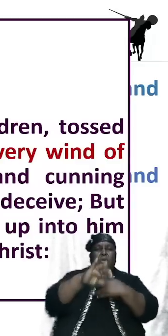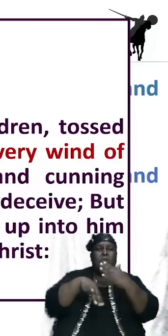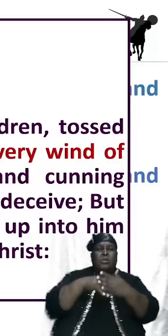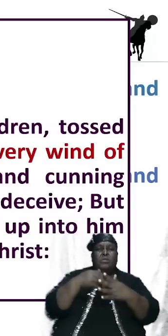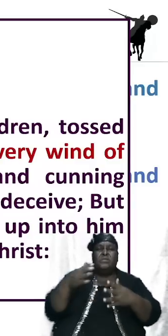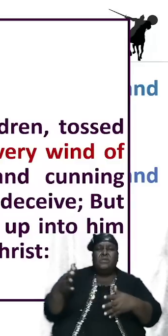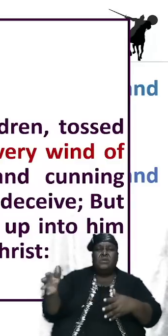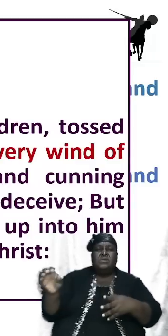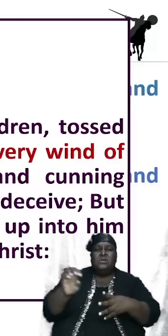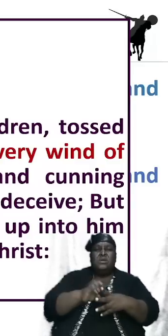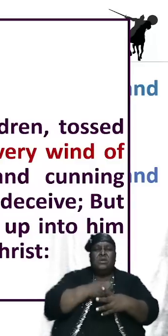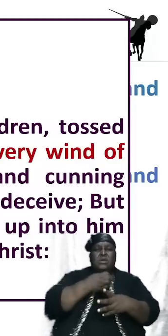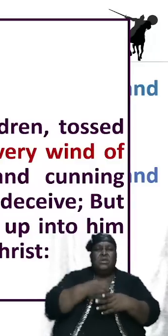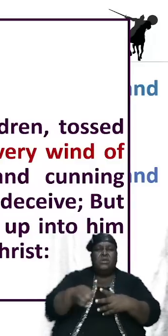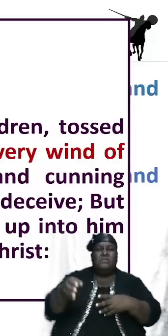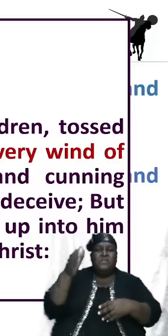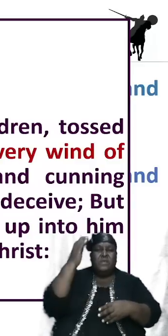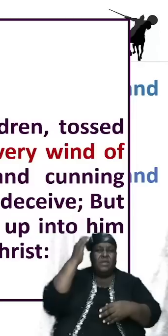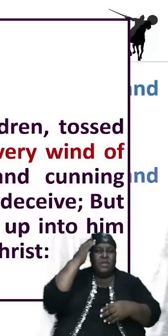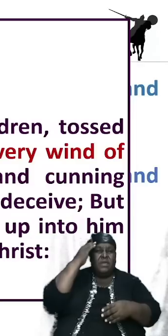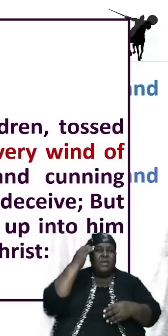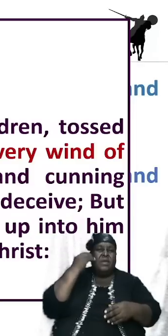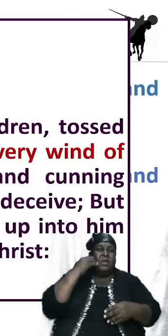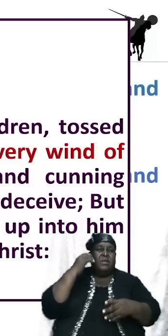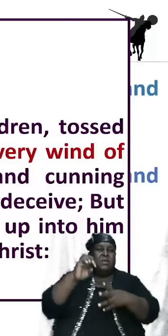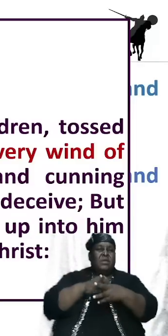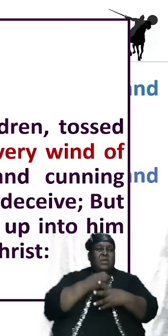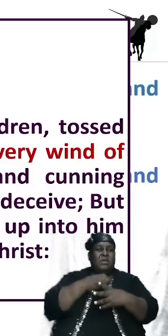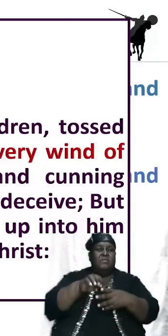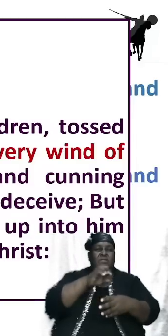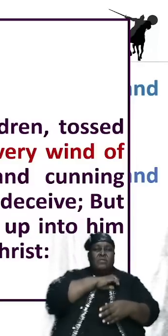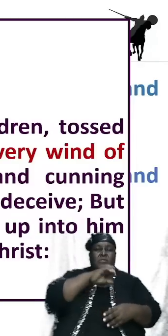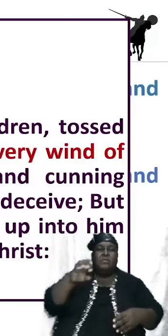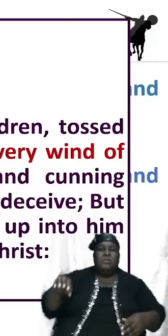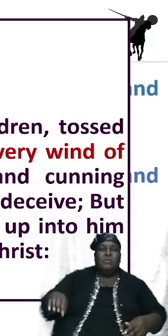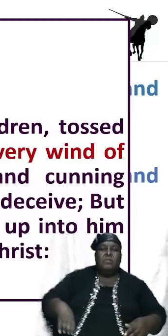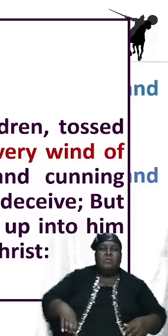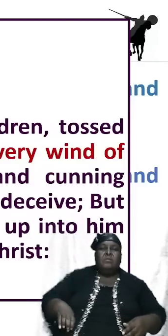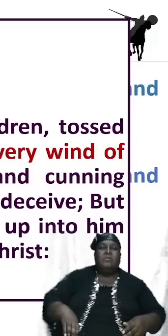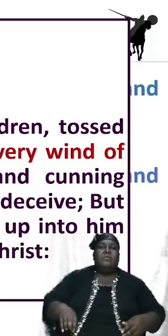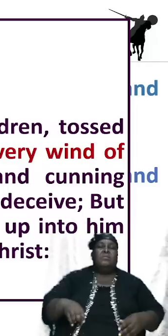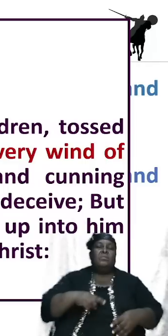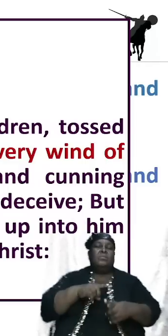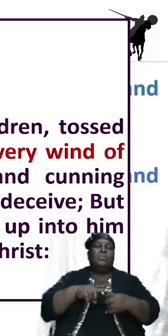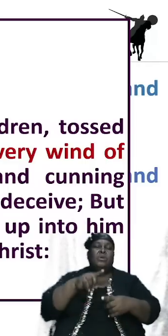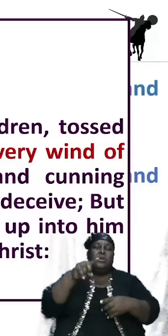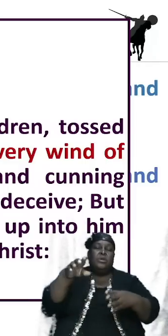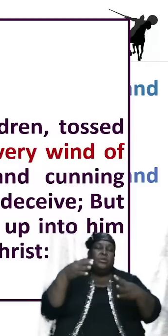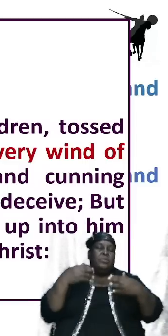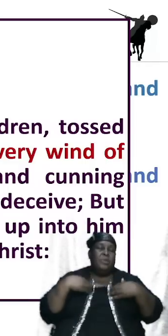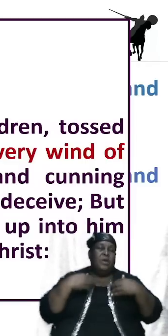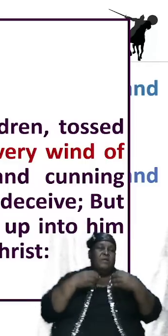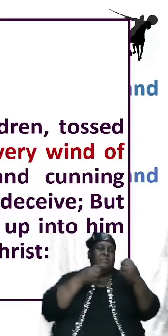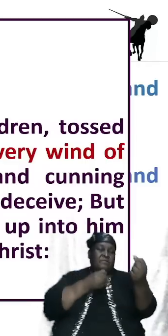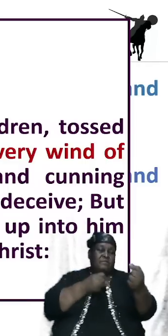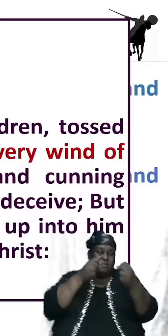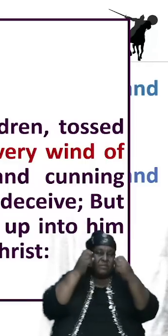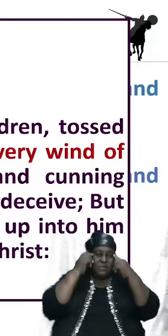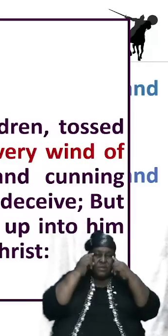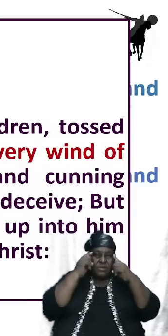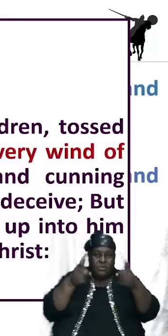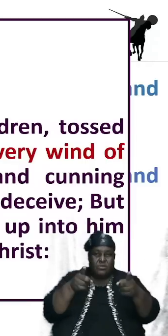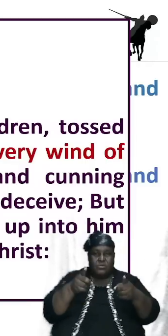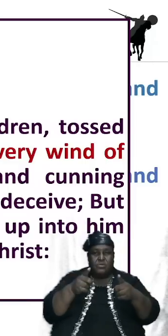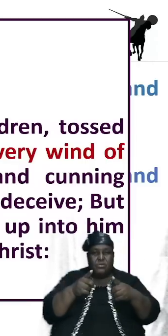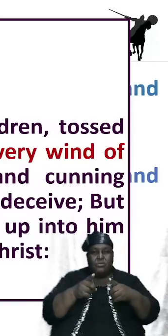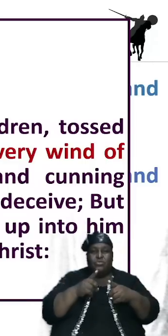what Paul was saying, that when you have sound doctrine, you're practically not tossed to and fro with every wind of doctrine. It means that there are a lot